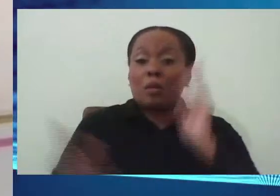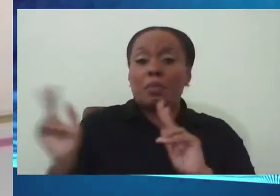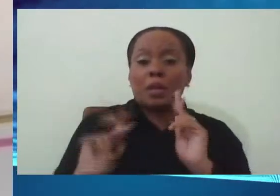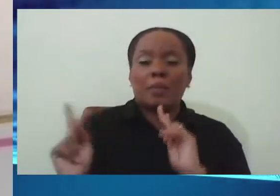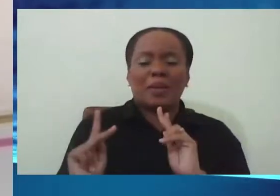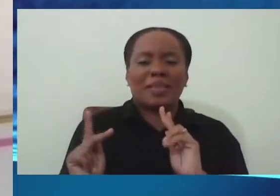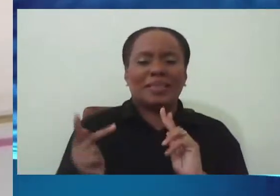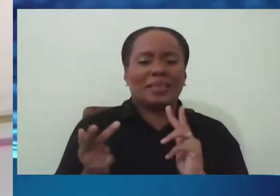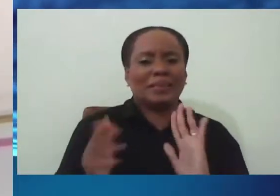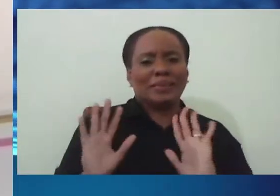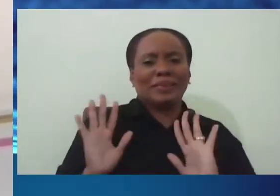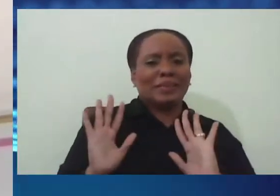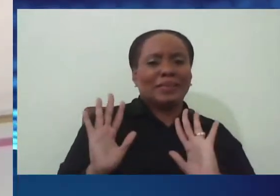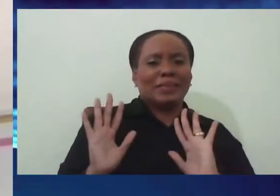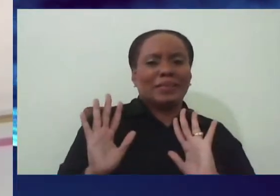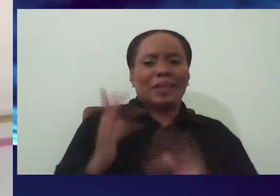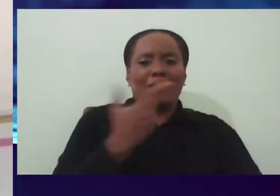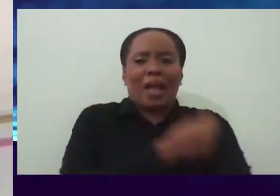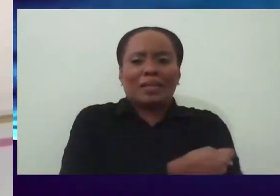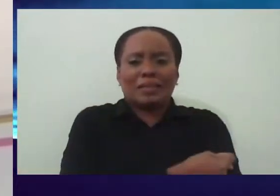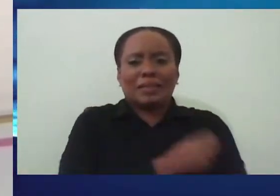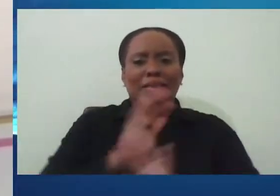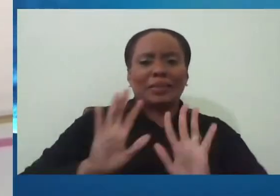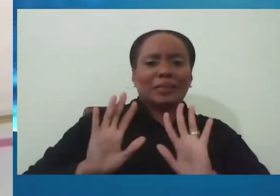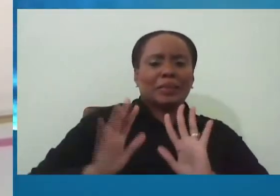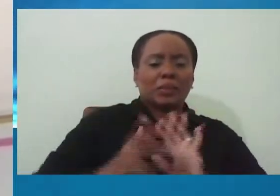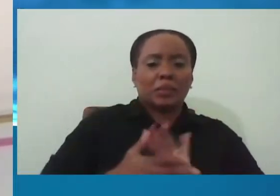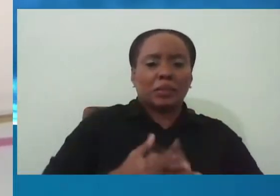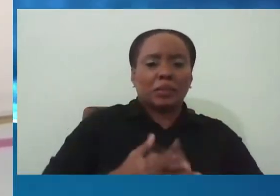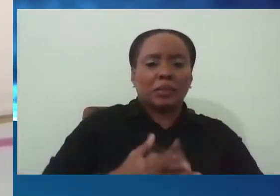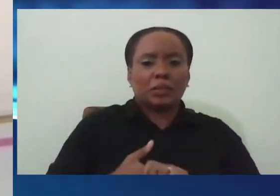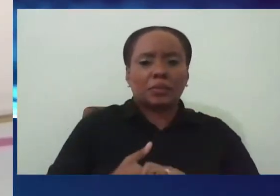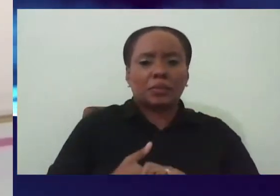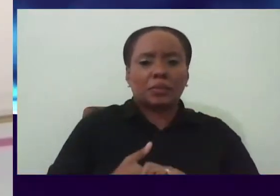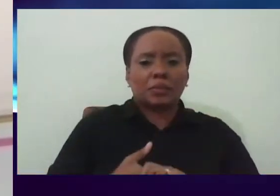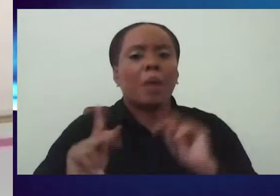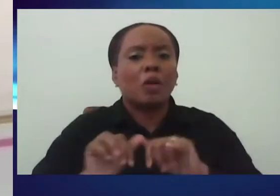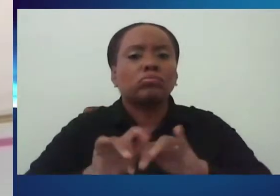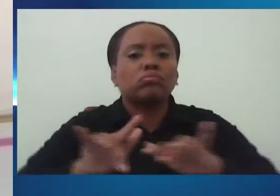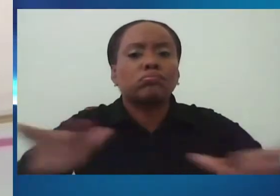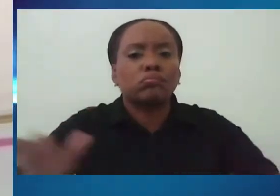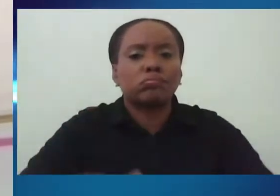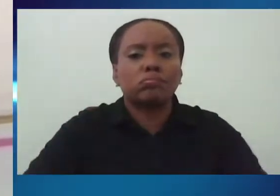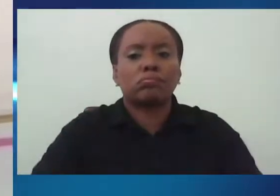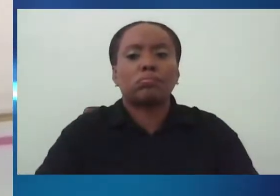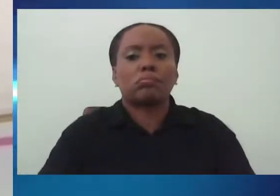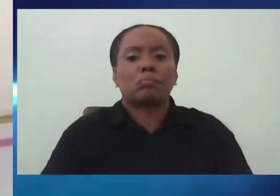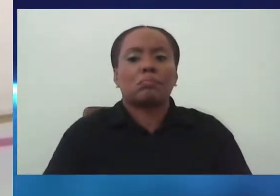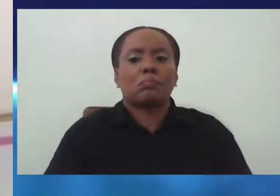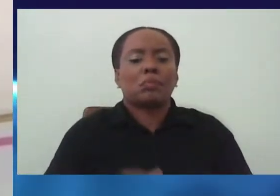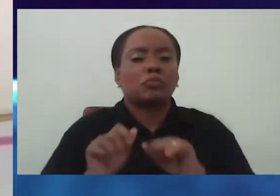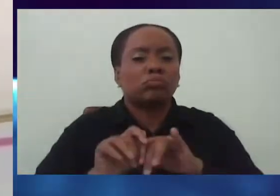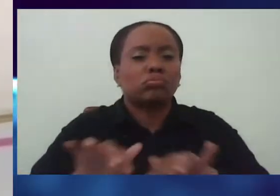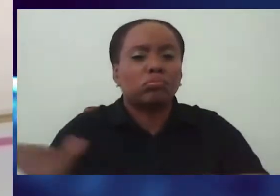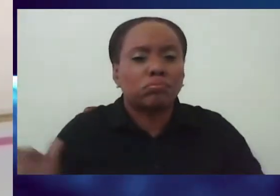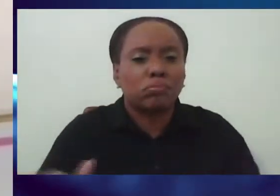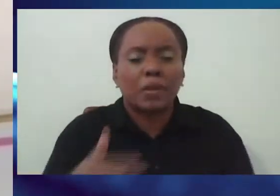et cetera, is because persons are seeding doubt about things that have a strong scientific basis. So yes,